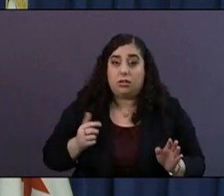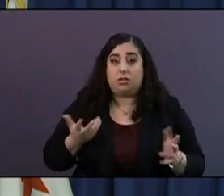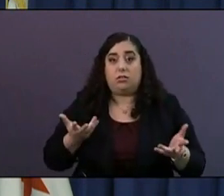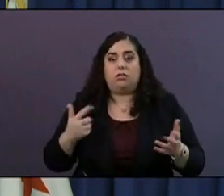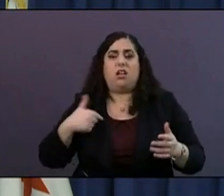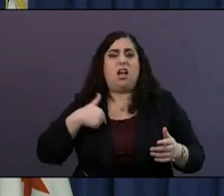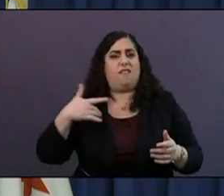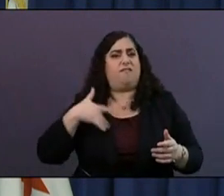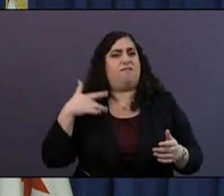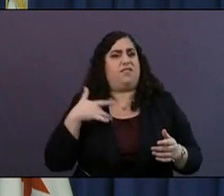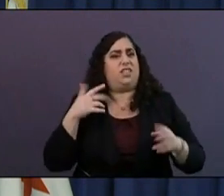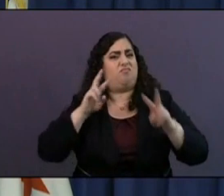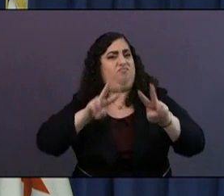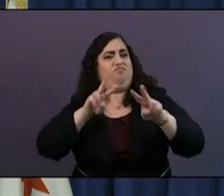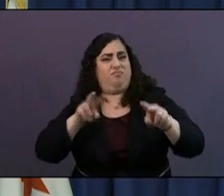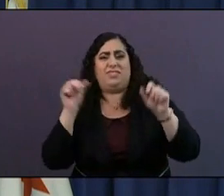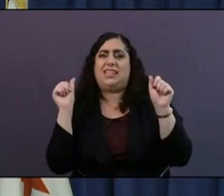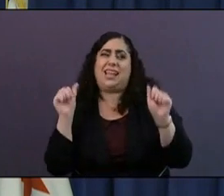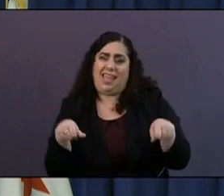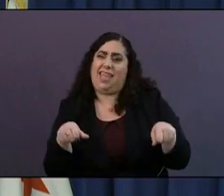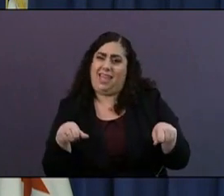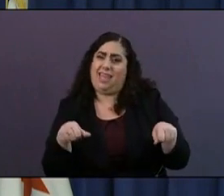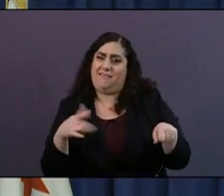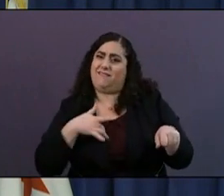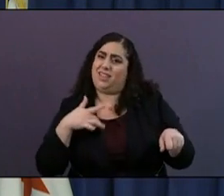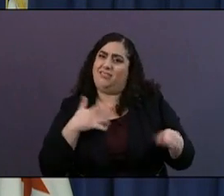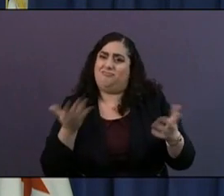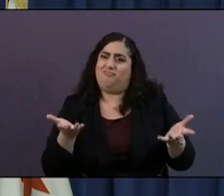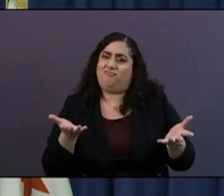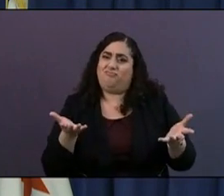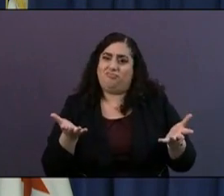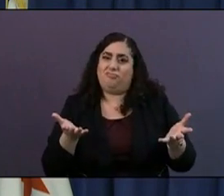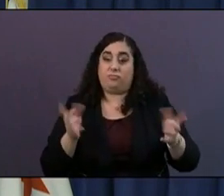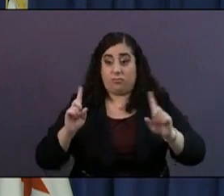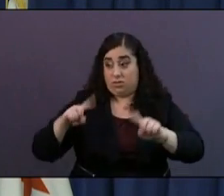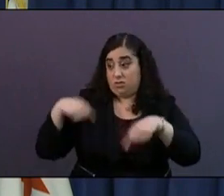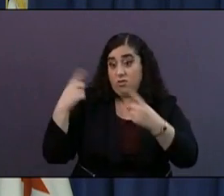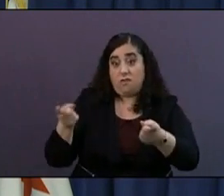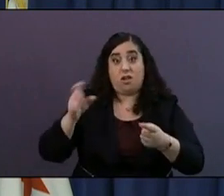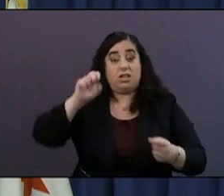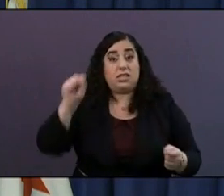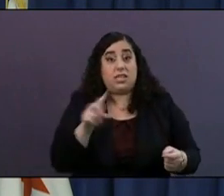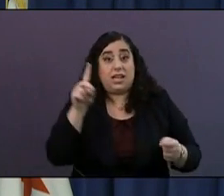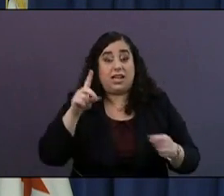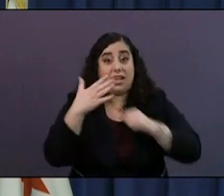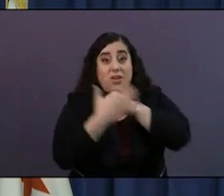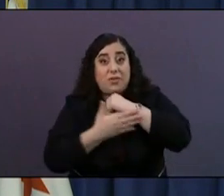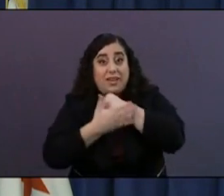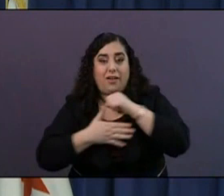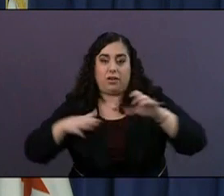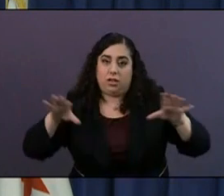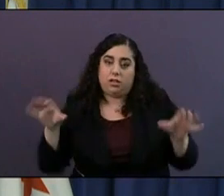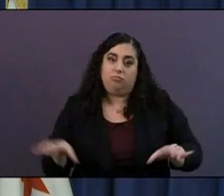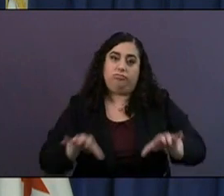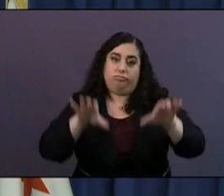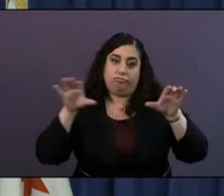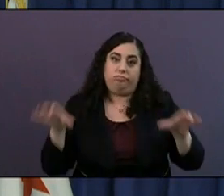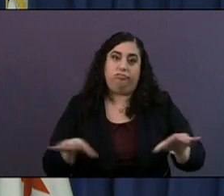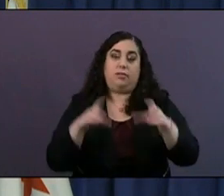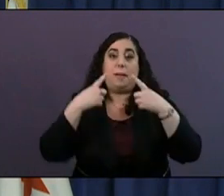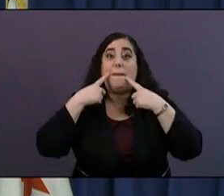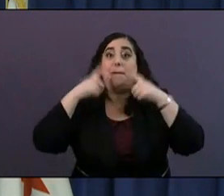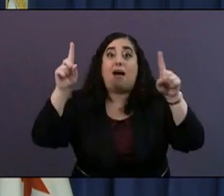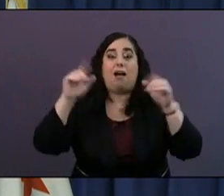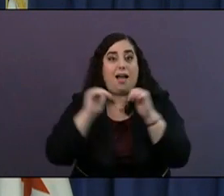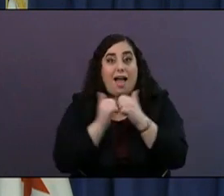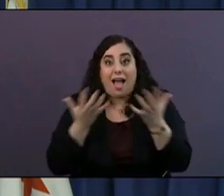do that. And I think, again, everything that we are doing in San Diego County has been based on data, has been based on